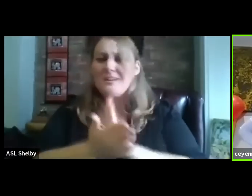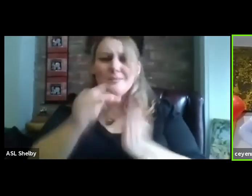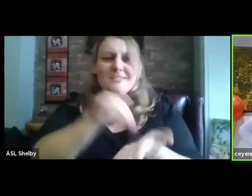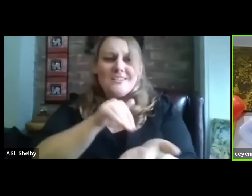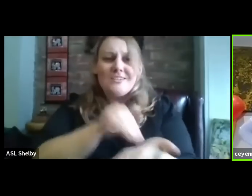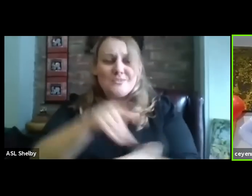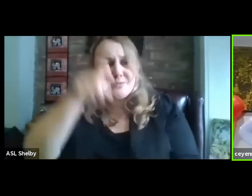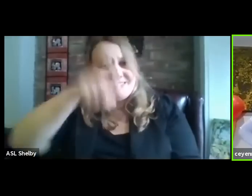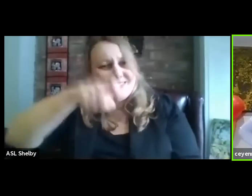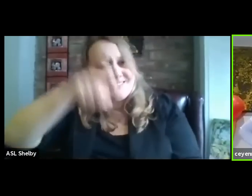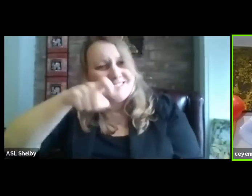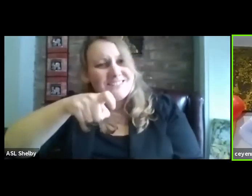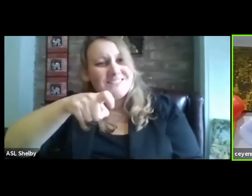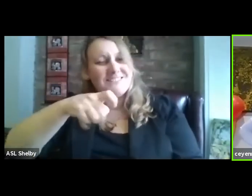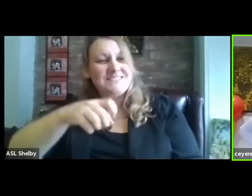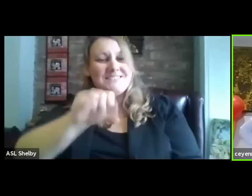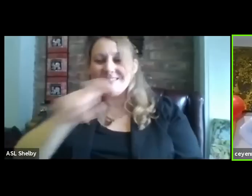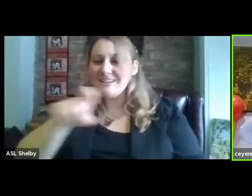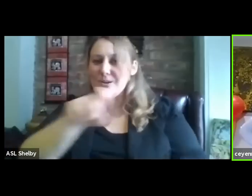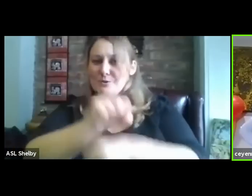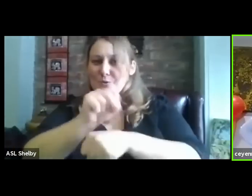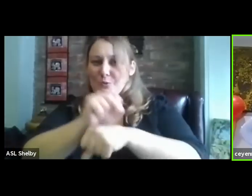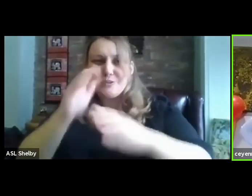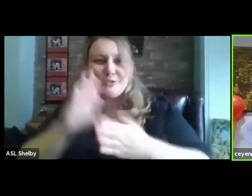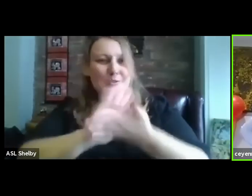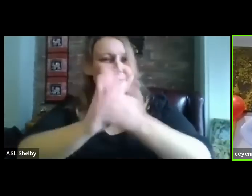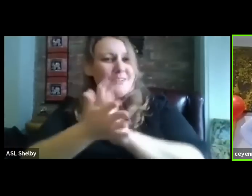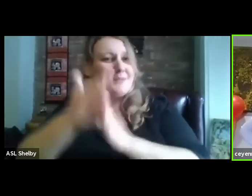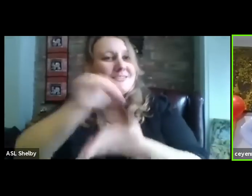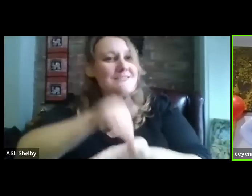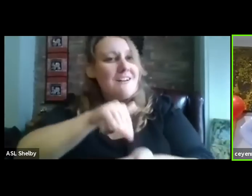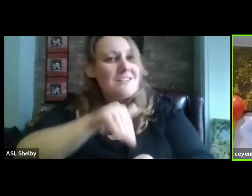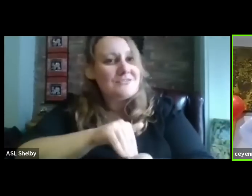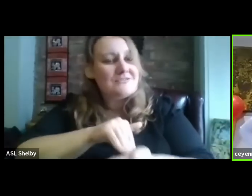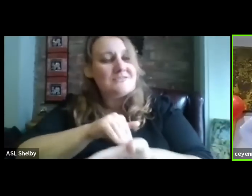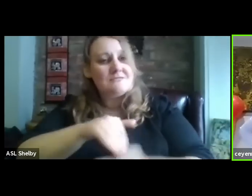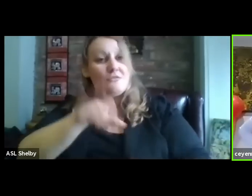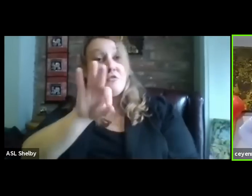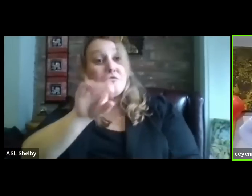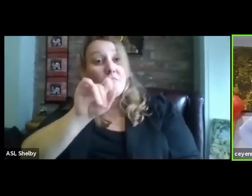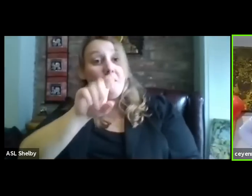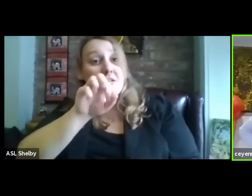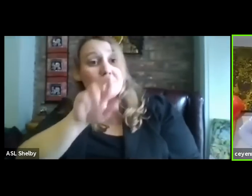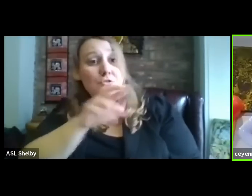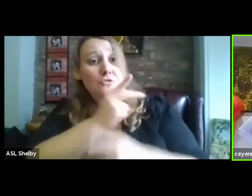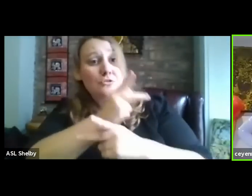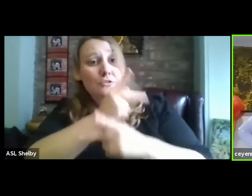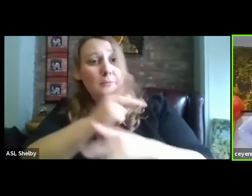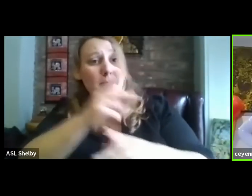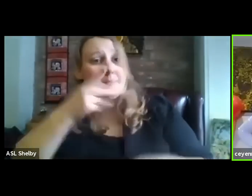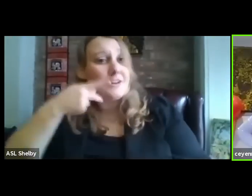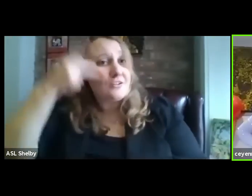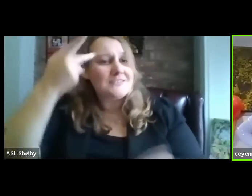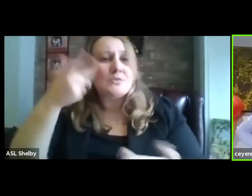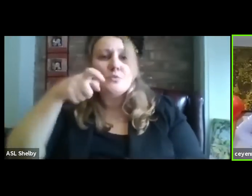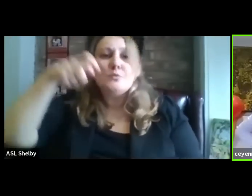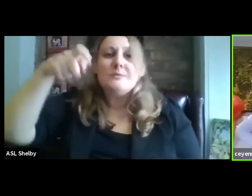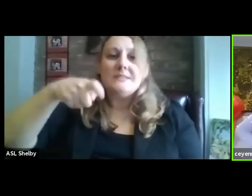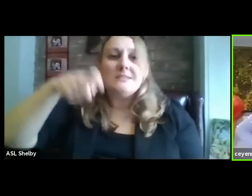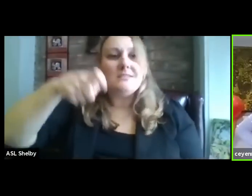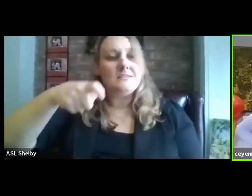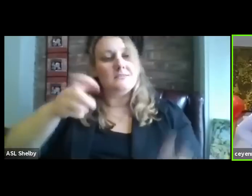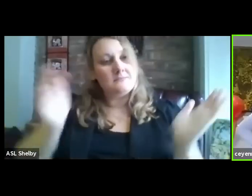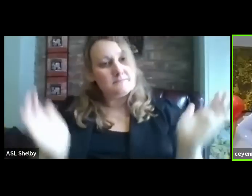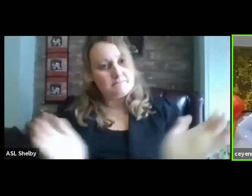We need you to be a foster parent. We just need you to step up and not step out in